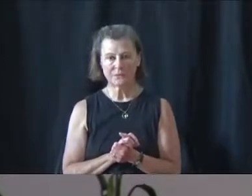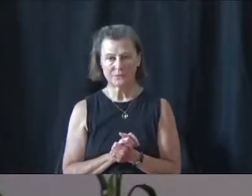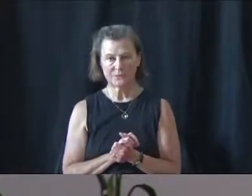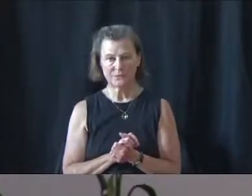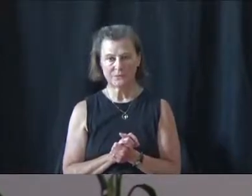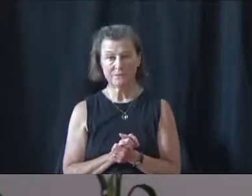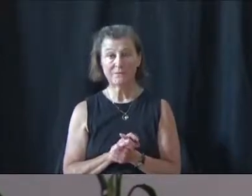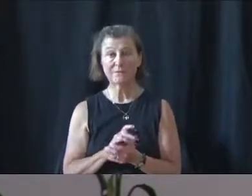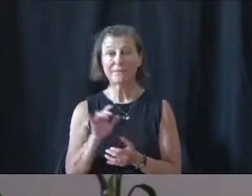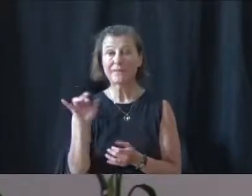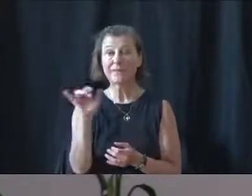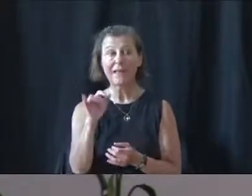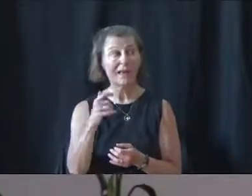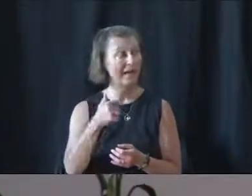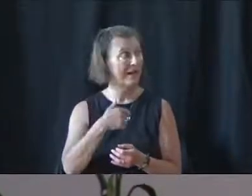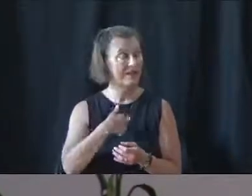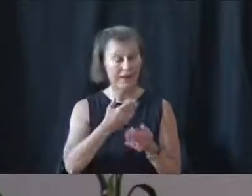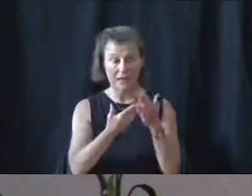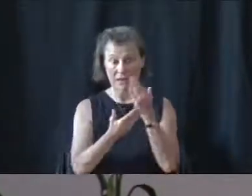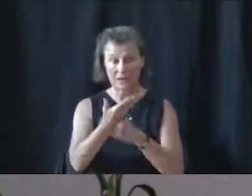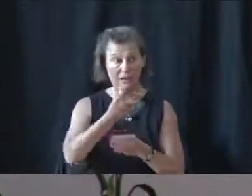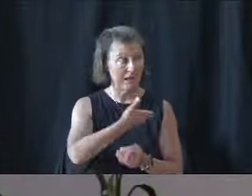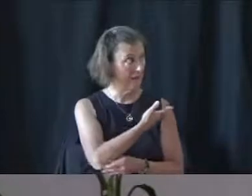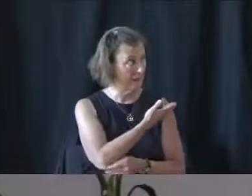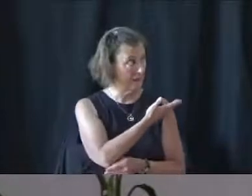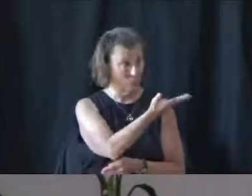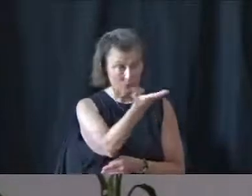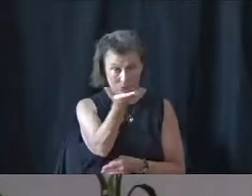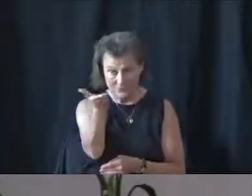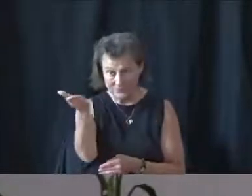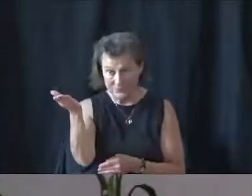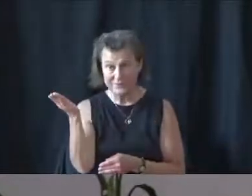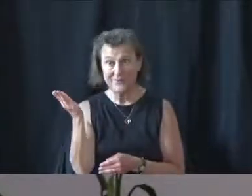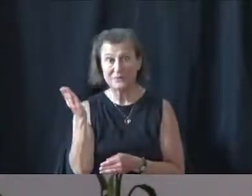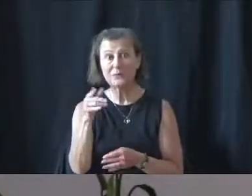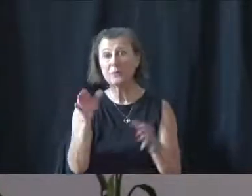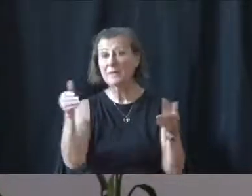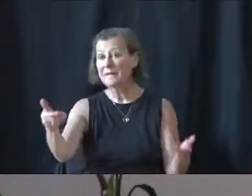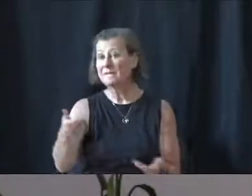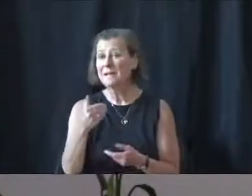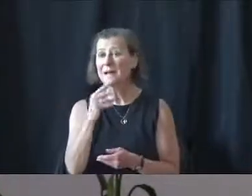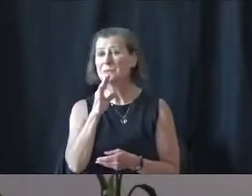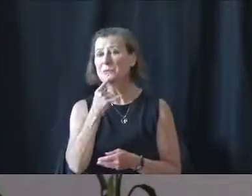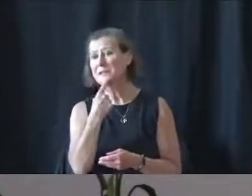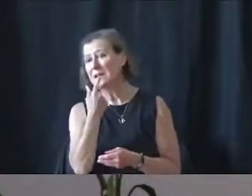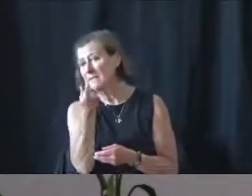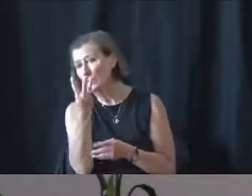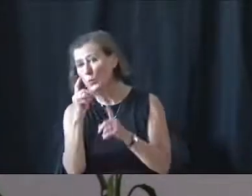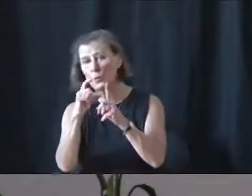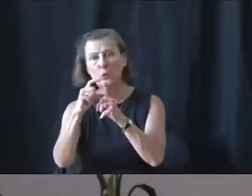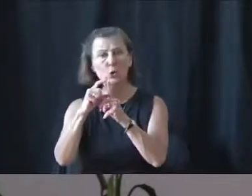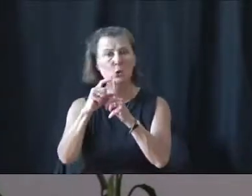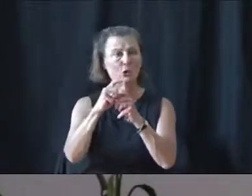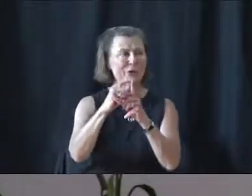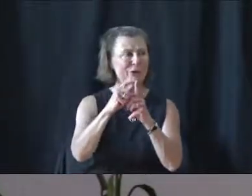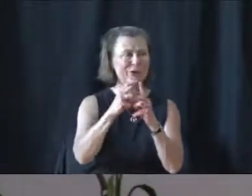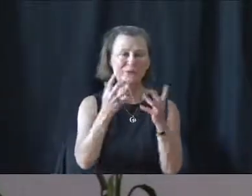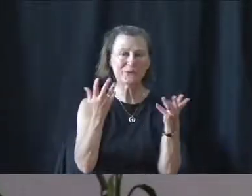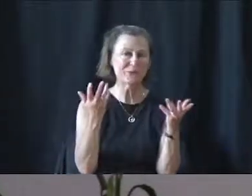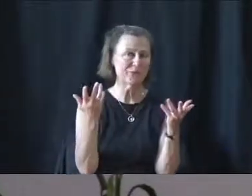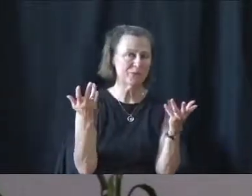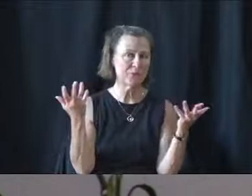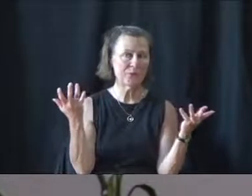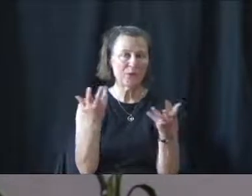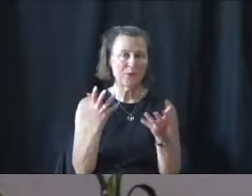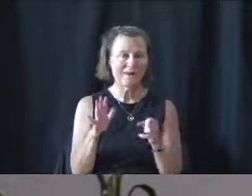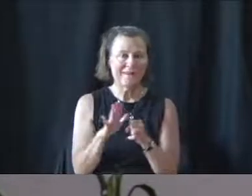And as I sweep my hand, you're invited to speak in a couple of words what is